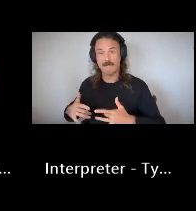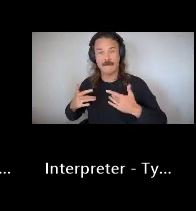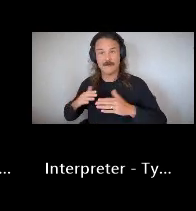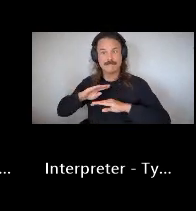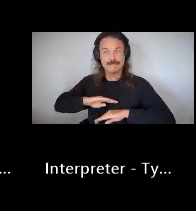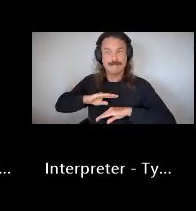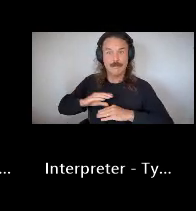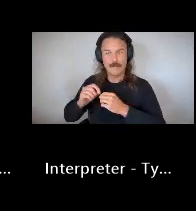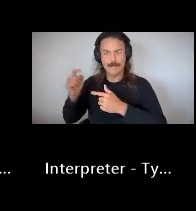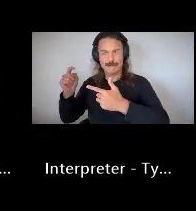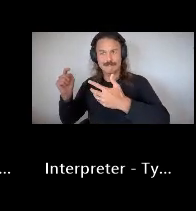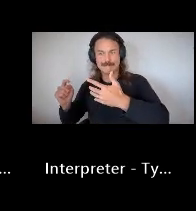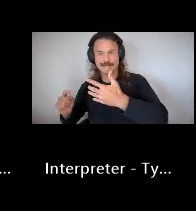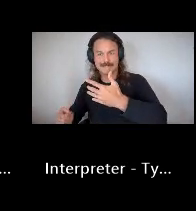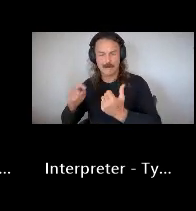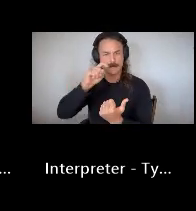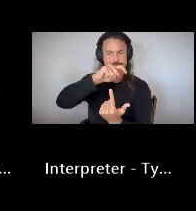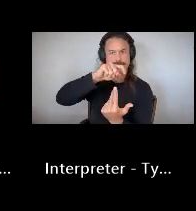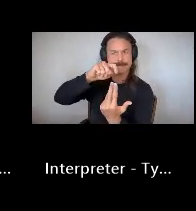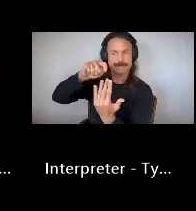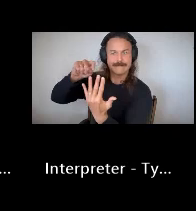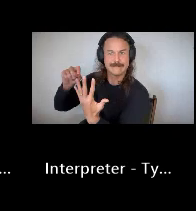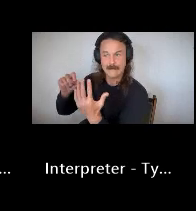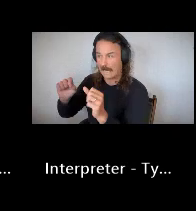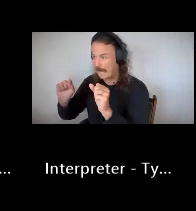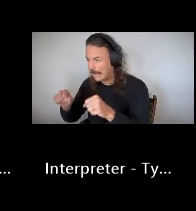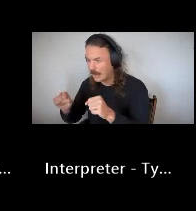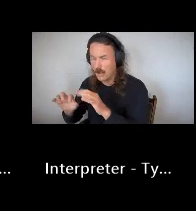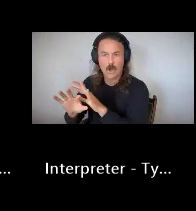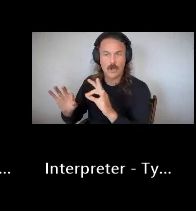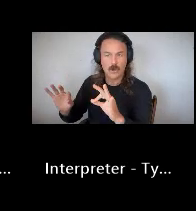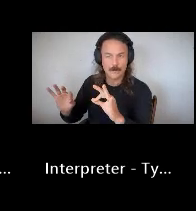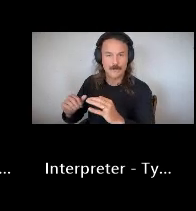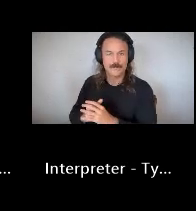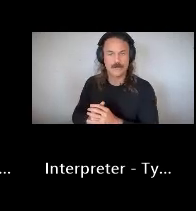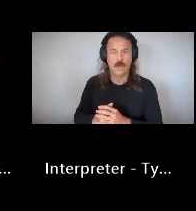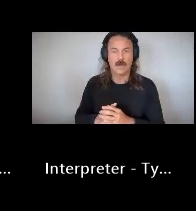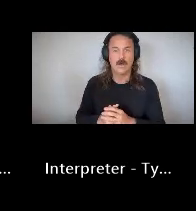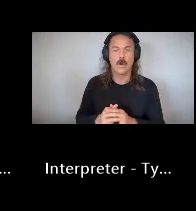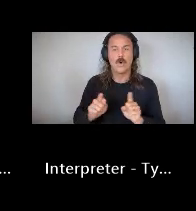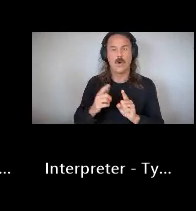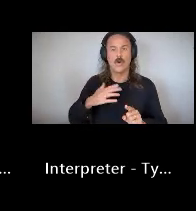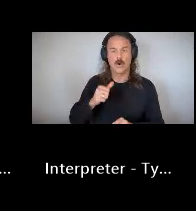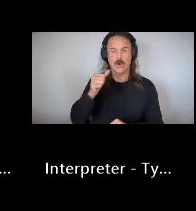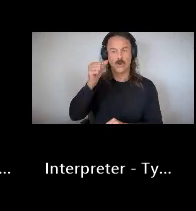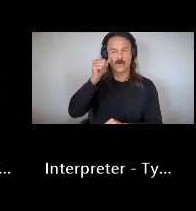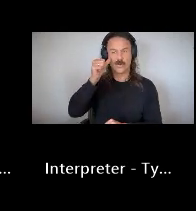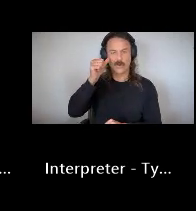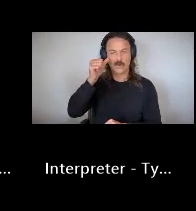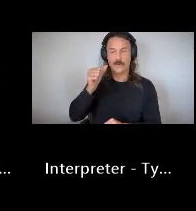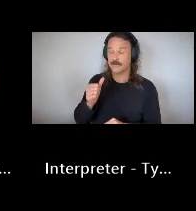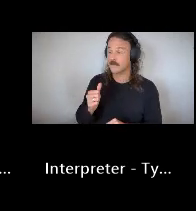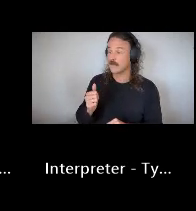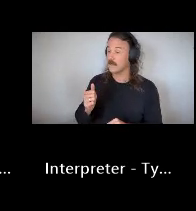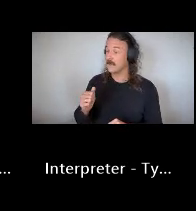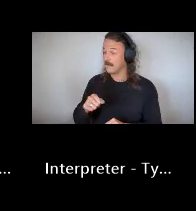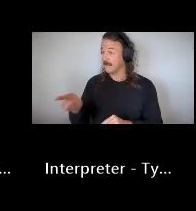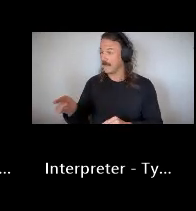of aspects of their life. So whether something is more or less important than something else is what we've called a preference-based measure.